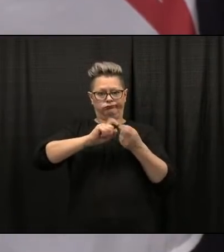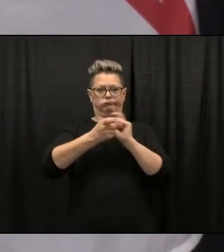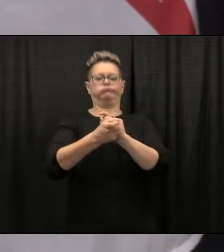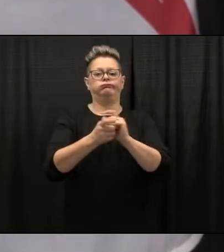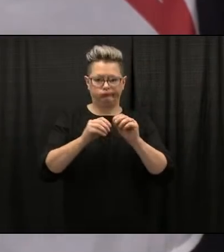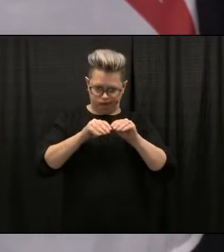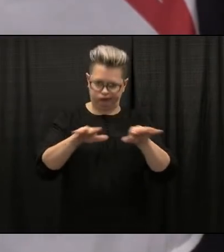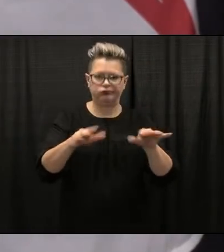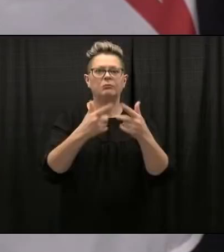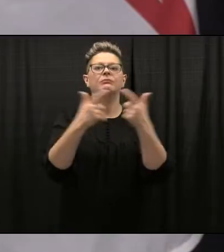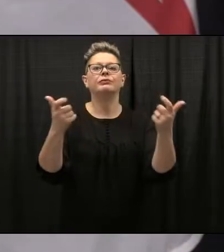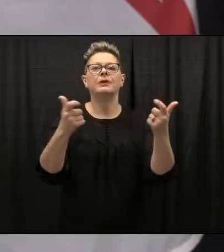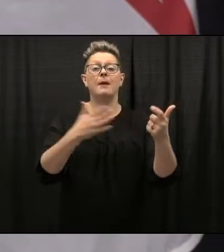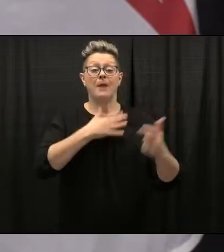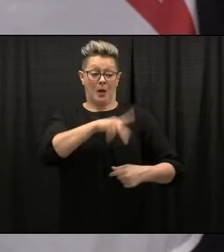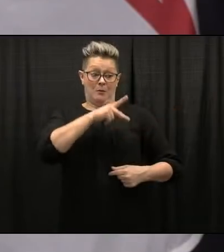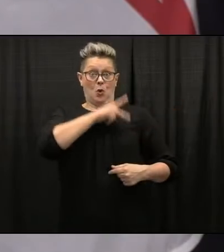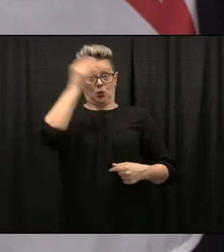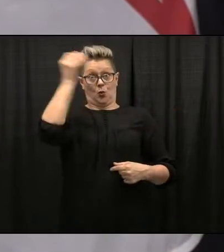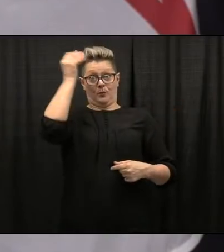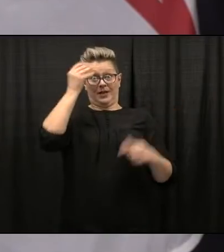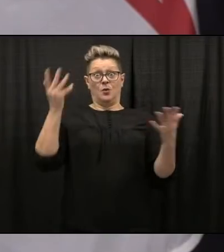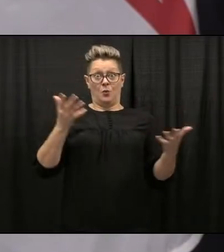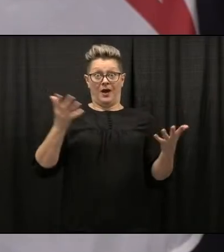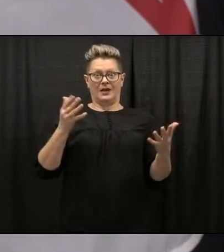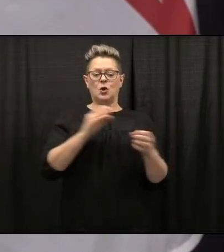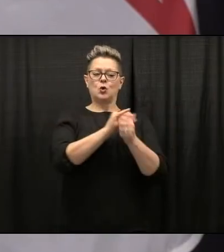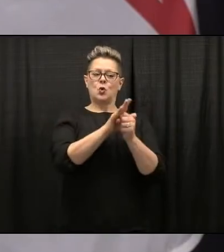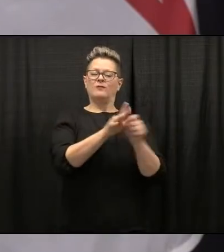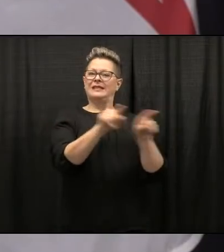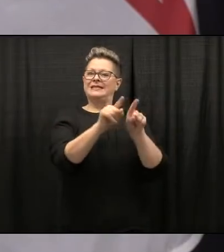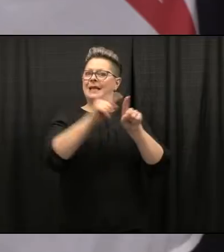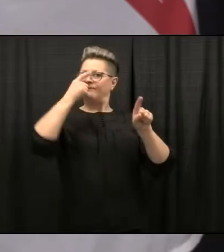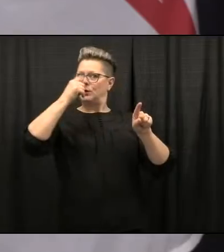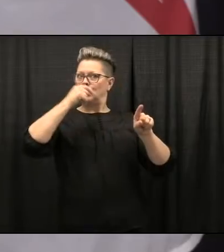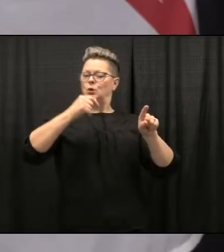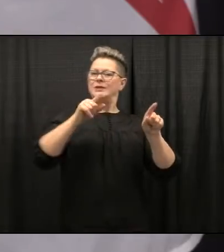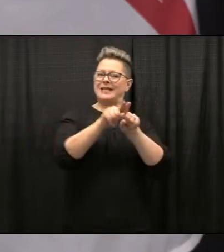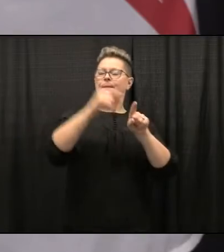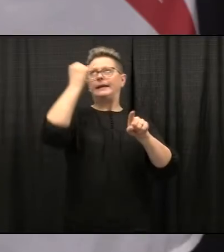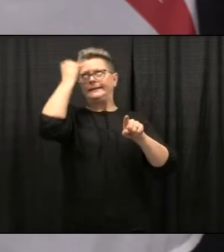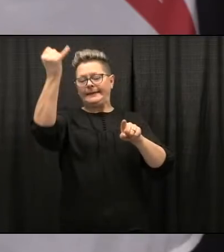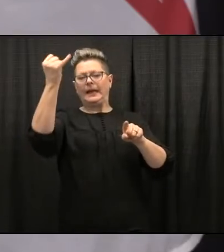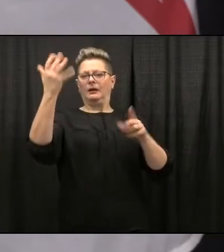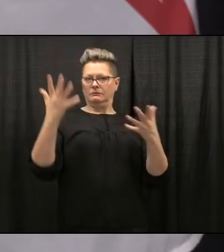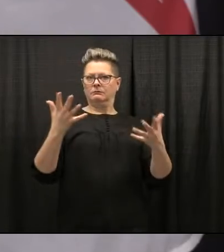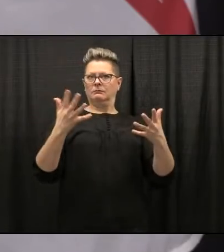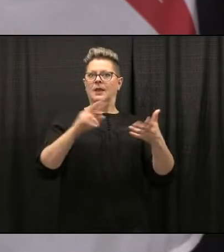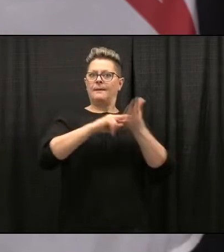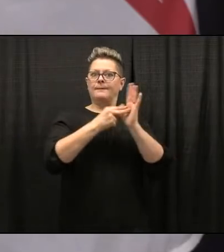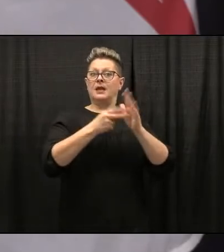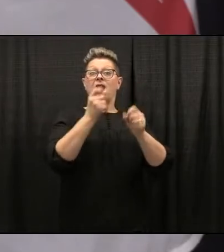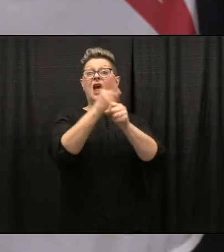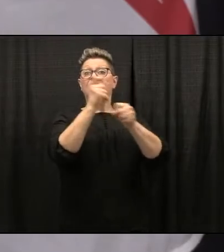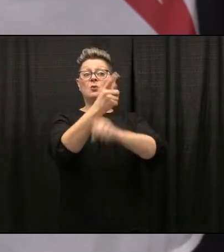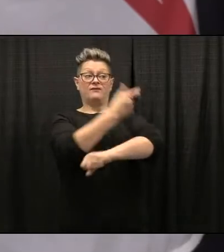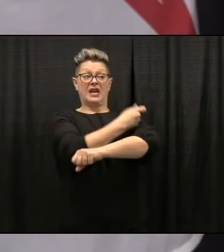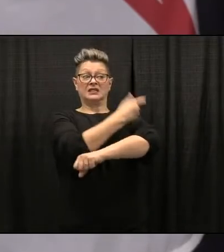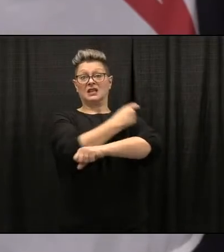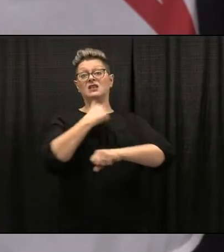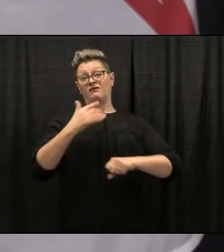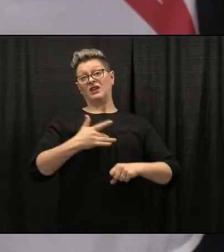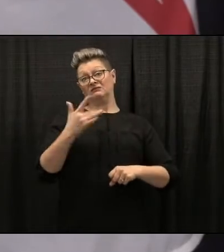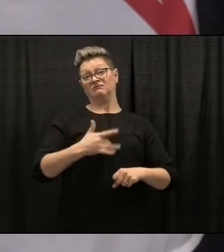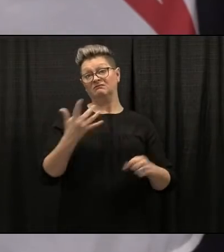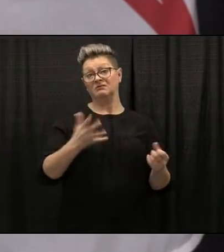my personal opinion is that's probably where we're headed with COVID-19, and we can expect annual vaccines. Of course, there is the